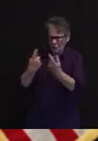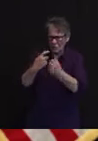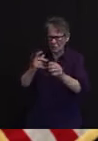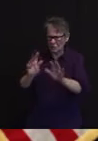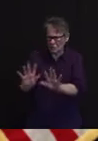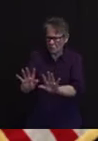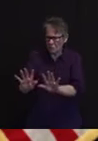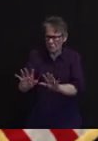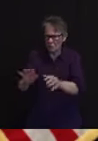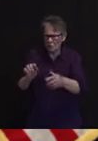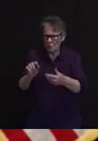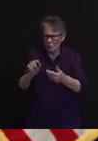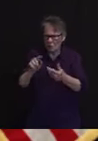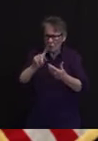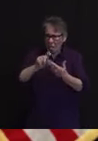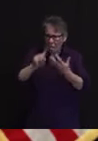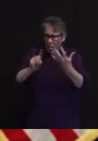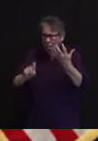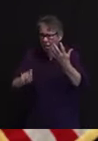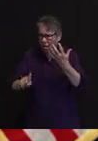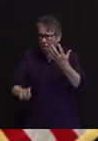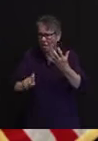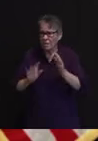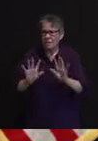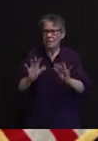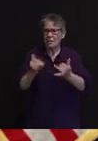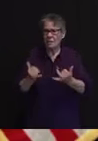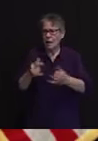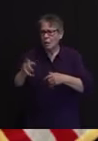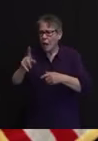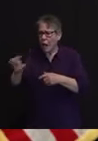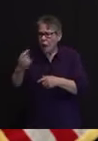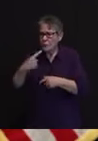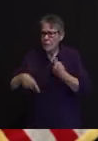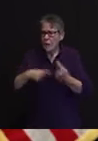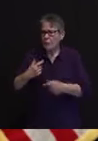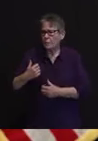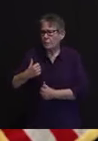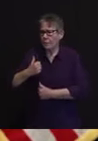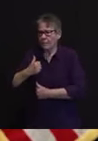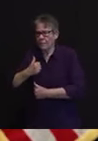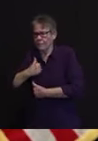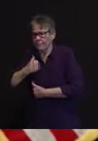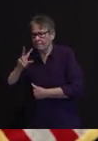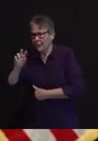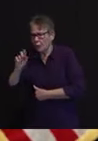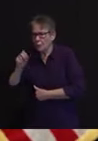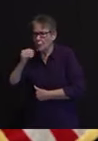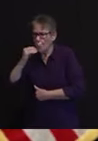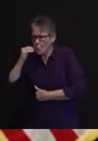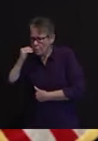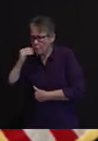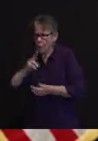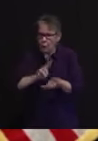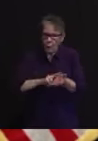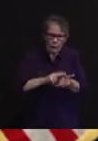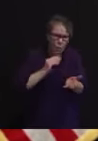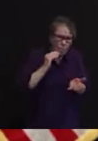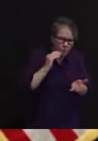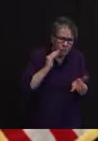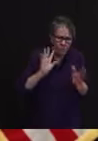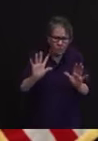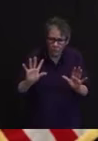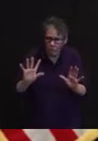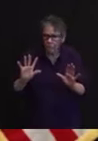veterans homes, and so he's taken all that in, and he's gonna come back tomorrow, and we will have